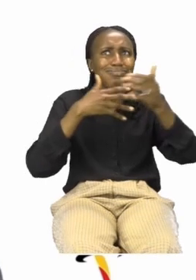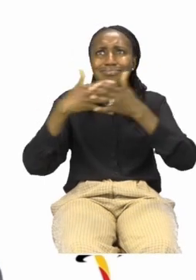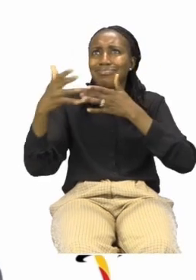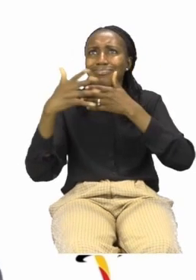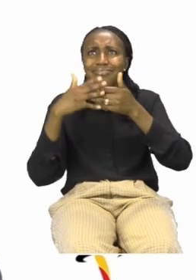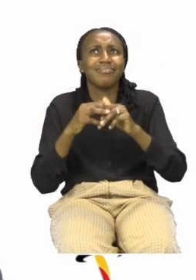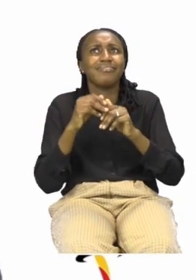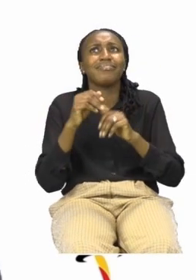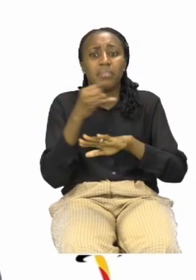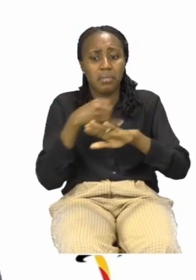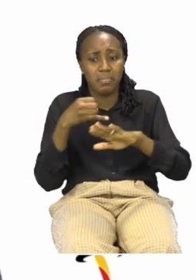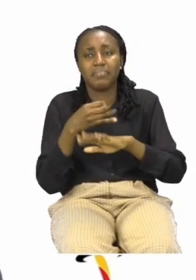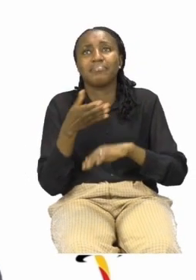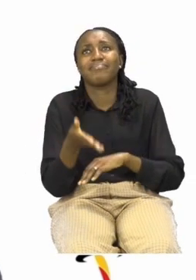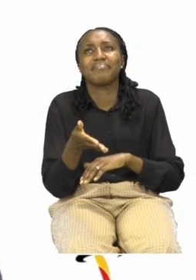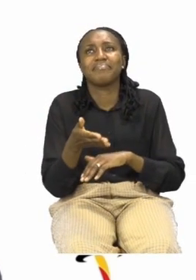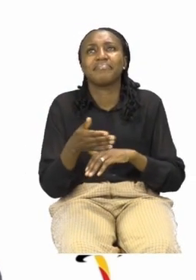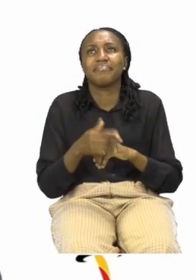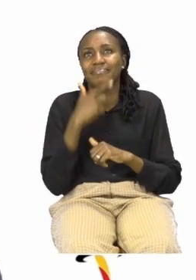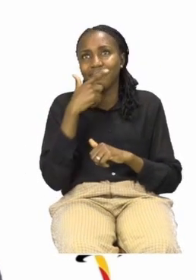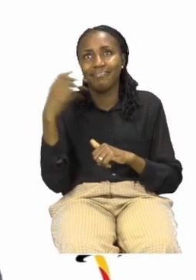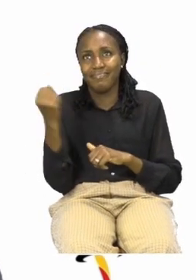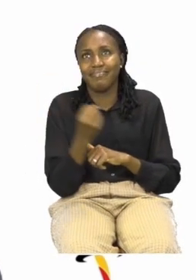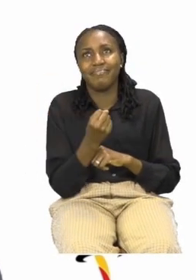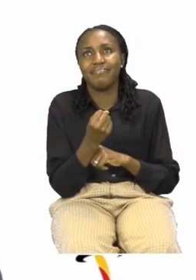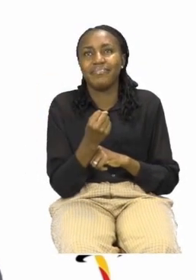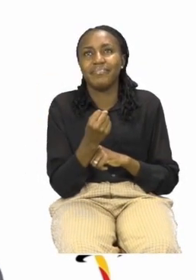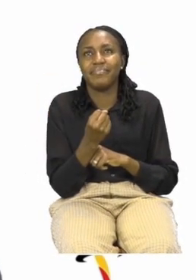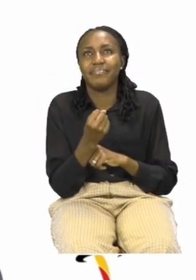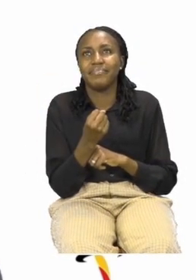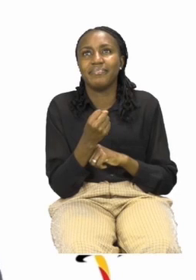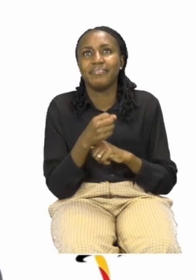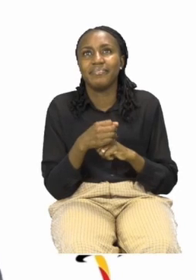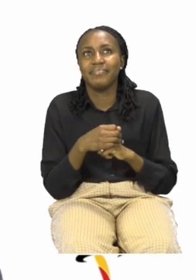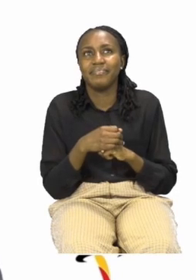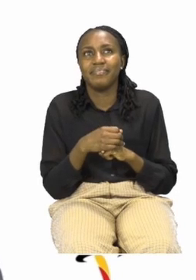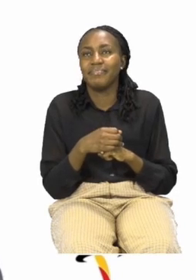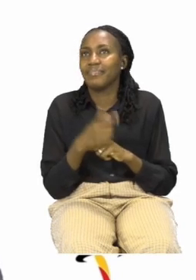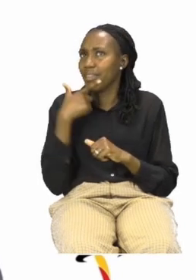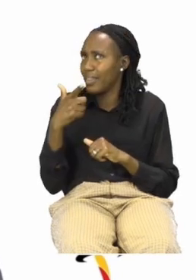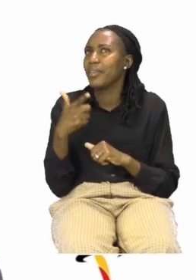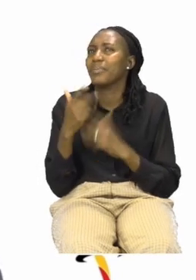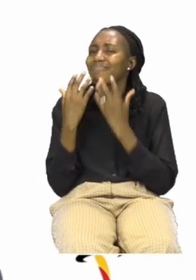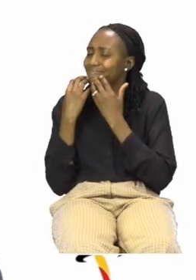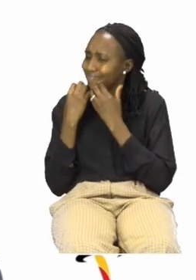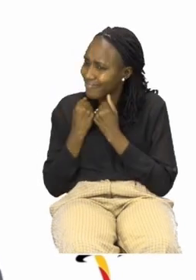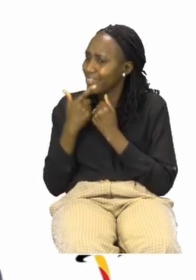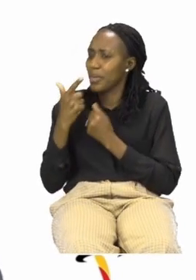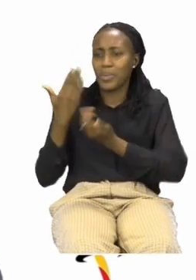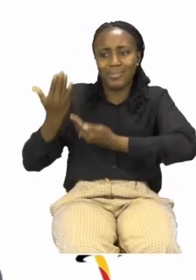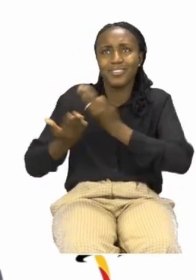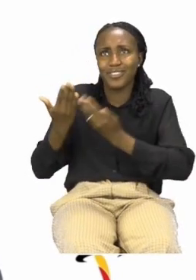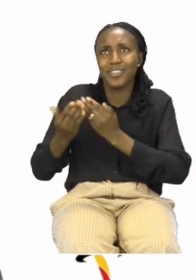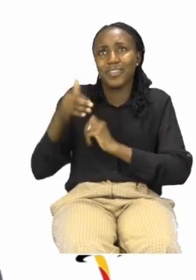And so, just thank you for your input also into this project. We really appreciate, and we are there to serve the nation.